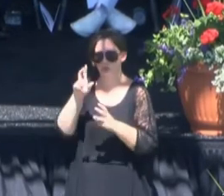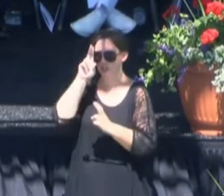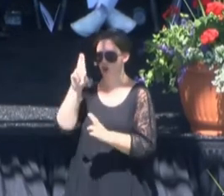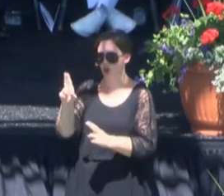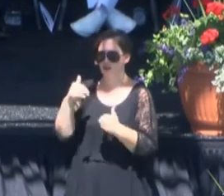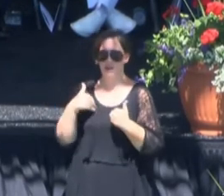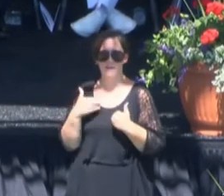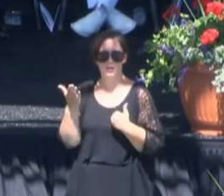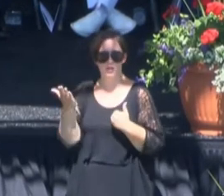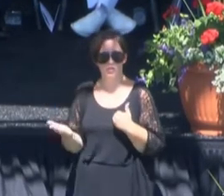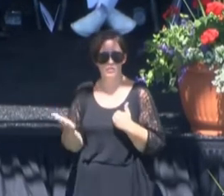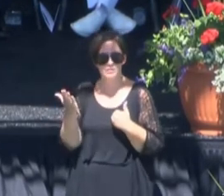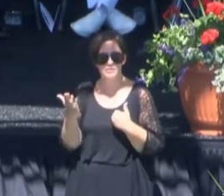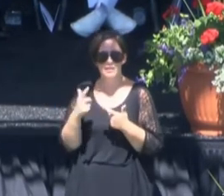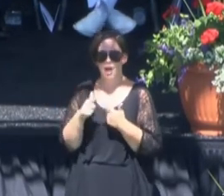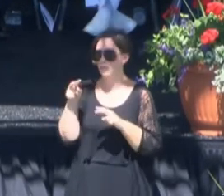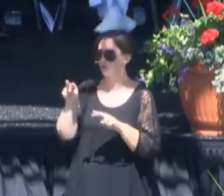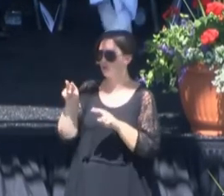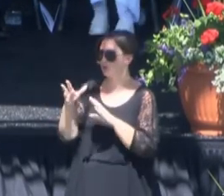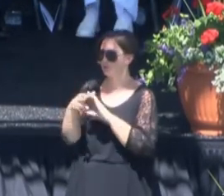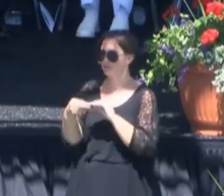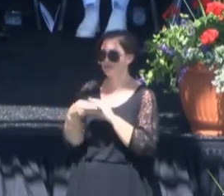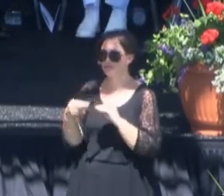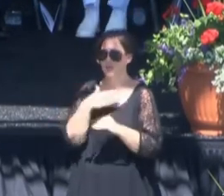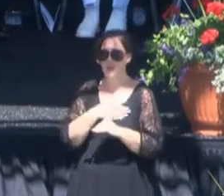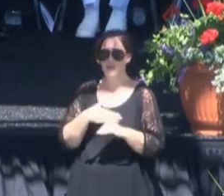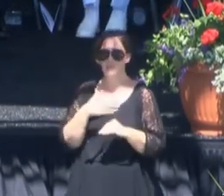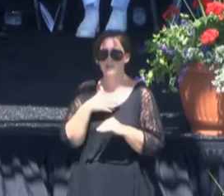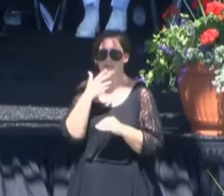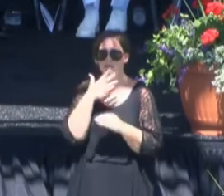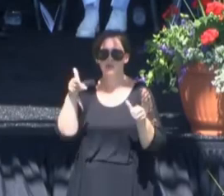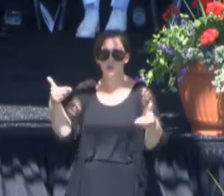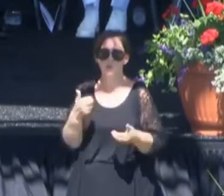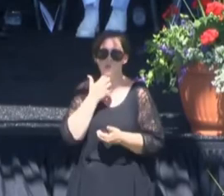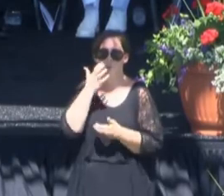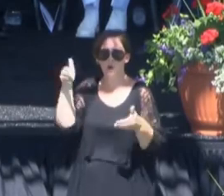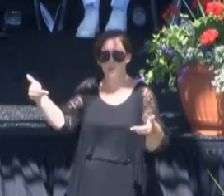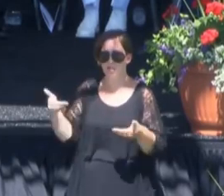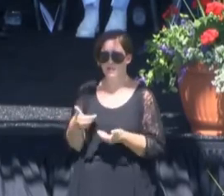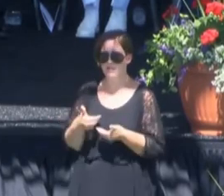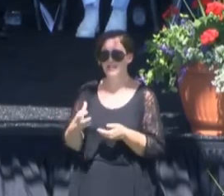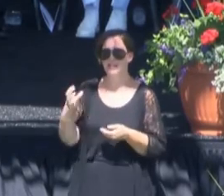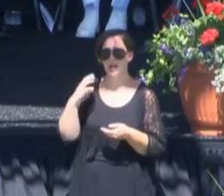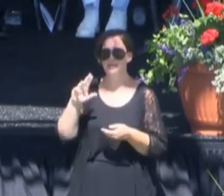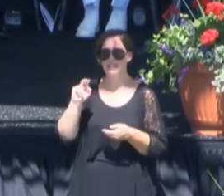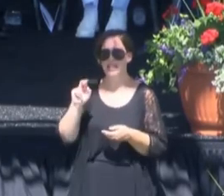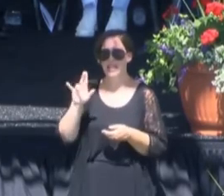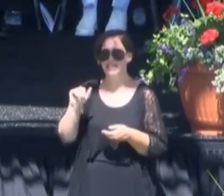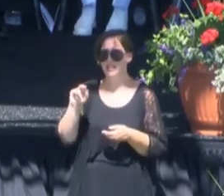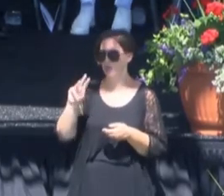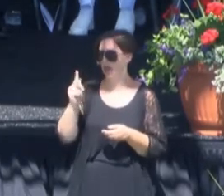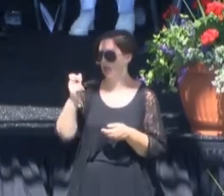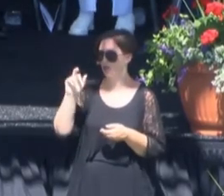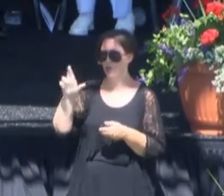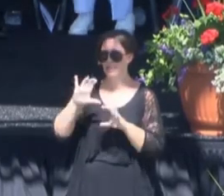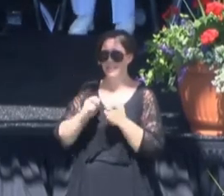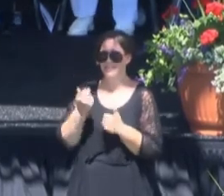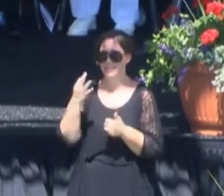have her here and look forward to her remarks. Please join me in a warm Kings Point welcome for Captain Nancy Wagner, class of 1978.